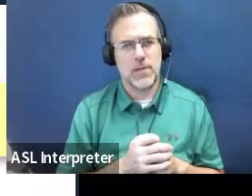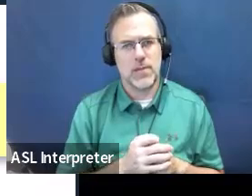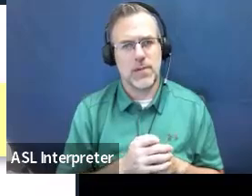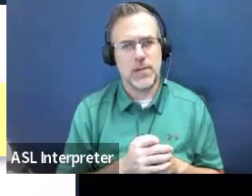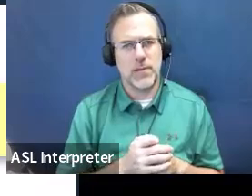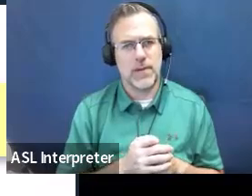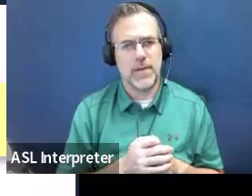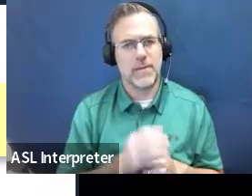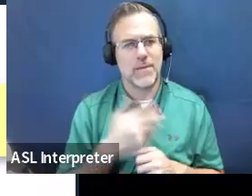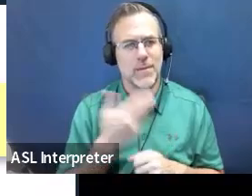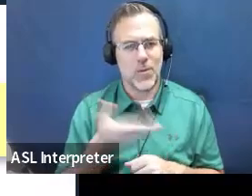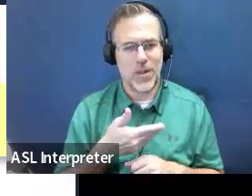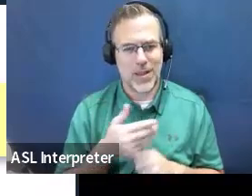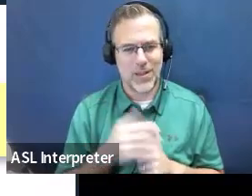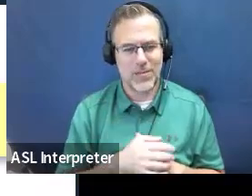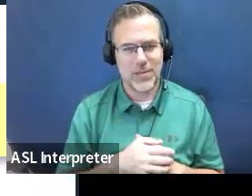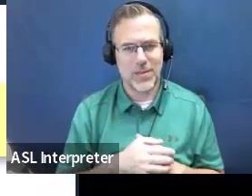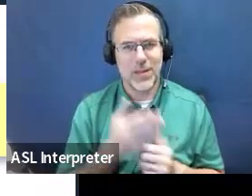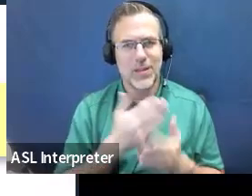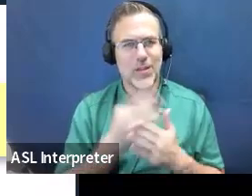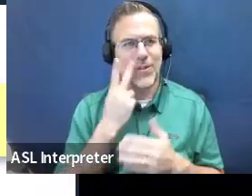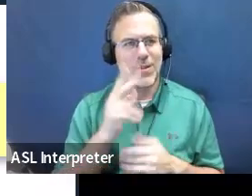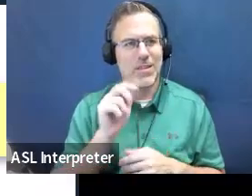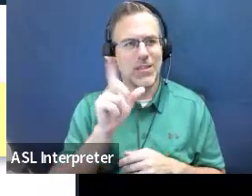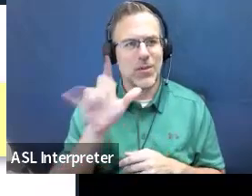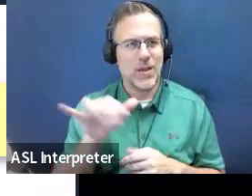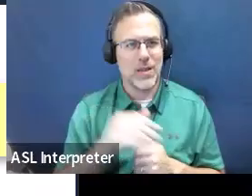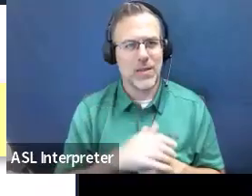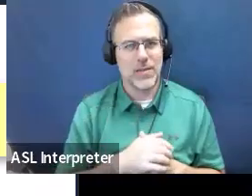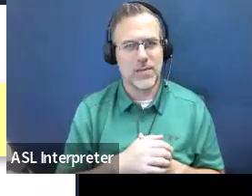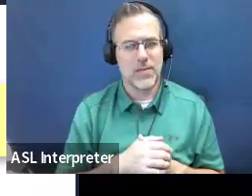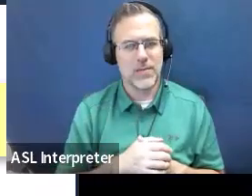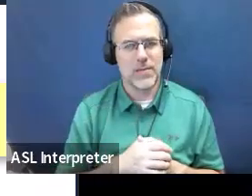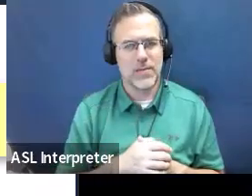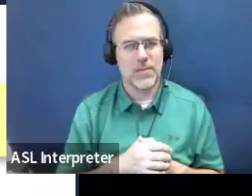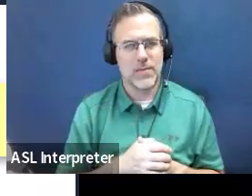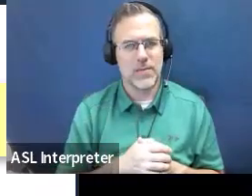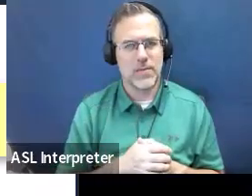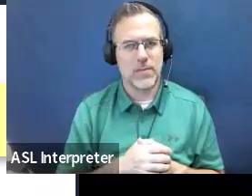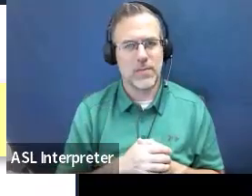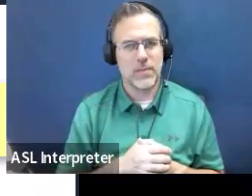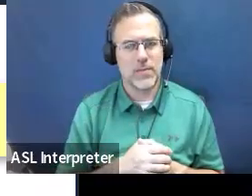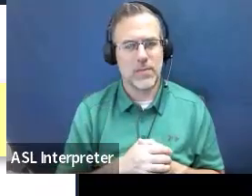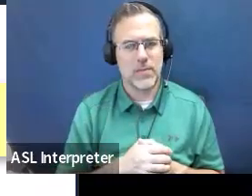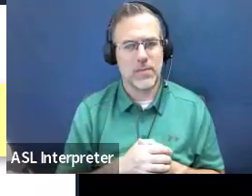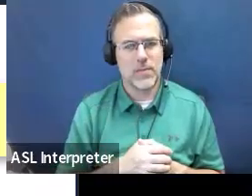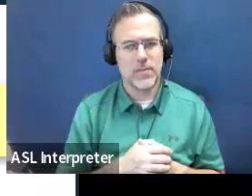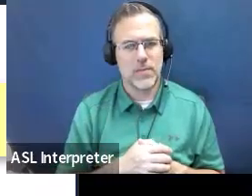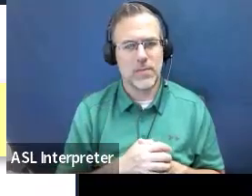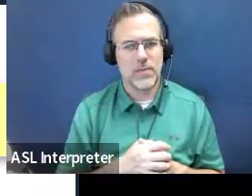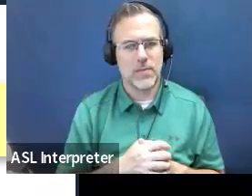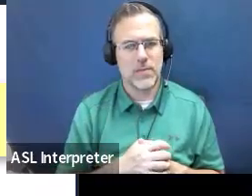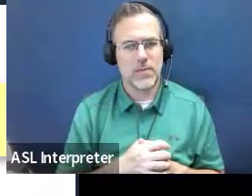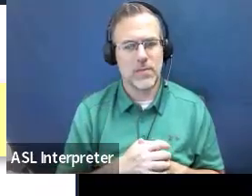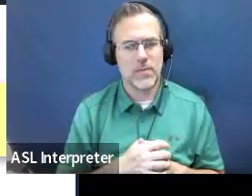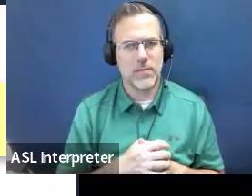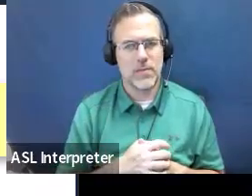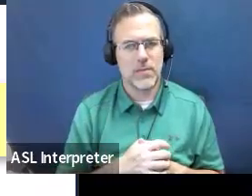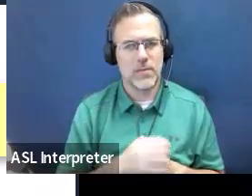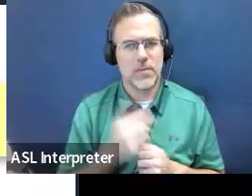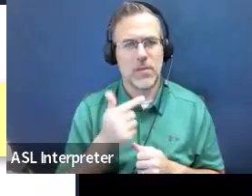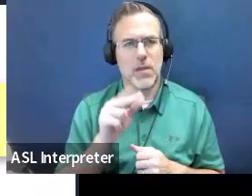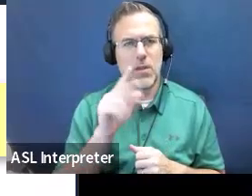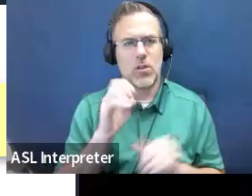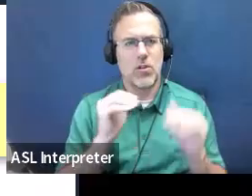You're welcome. It's good to see you, Allie. And let's see, what is considered grade level math if you are